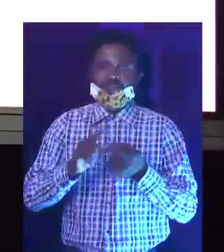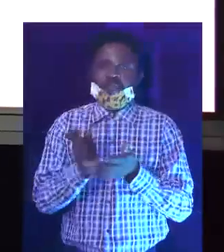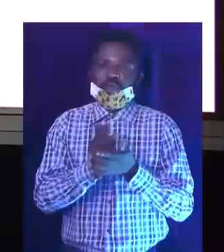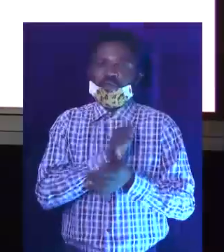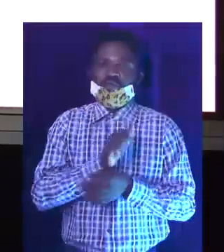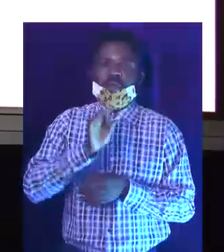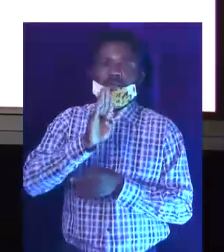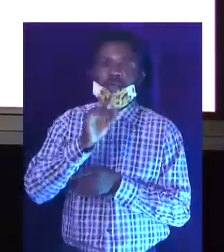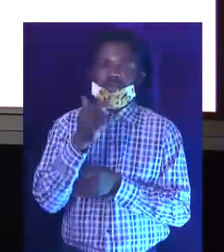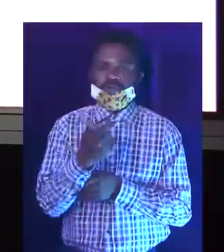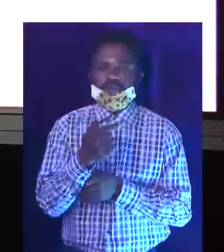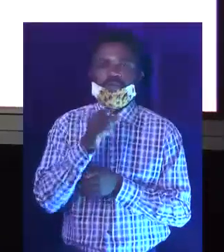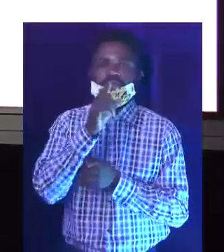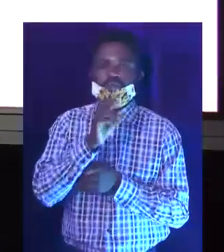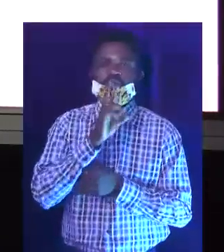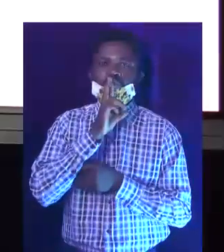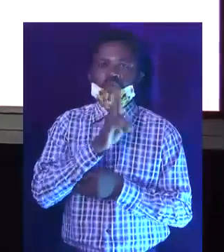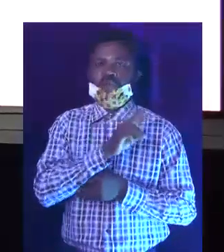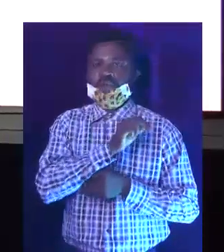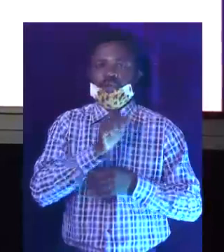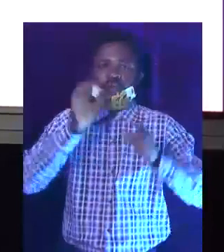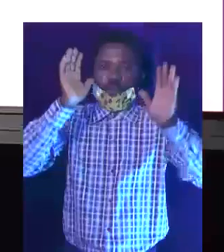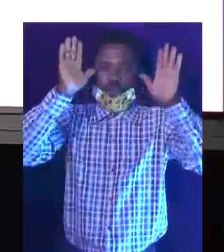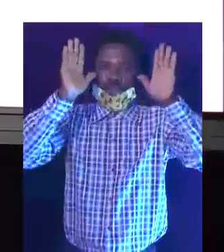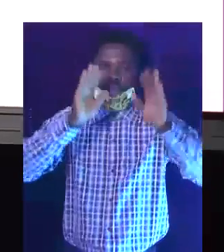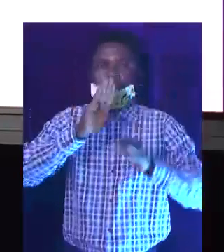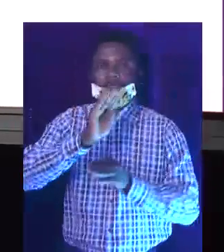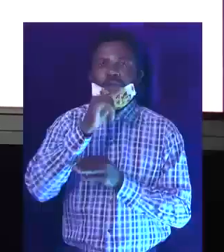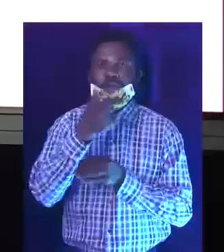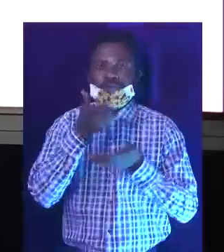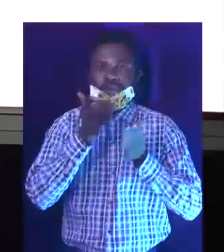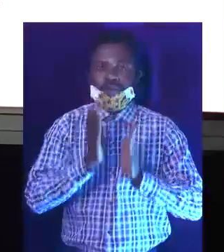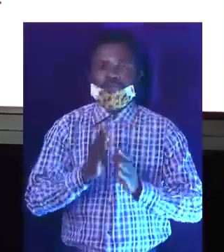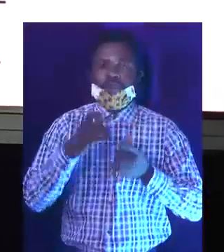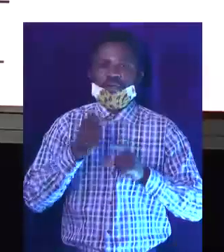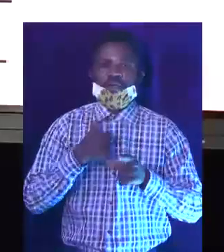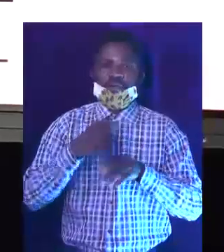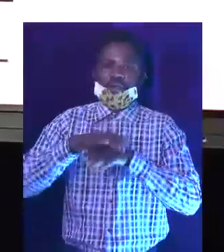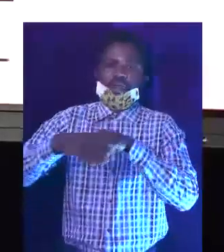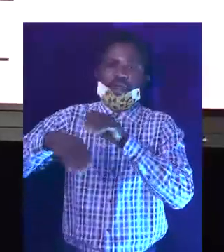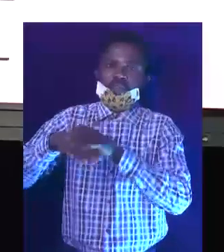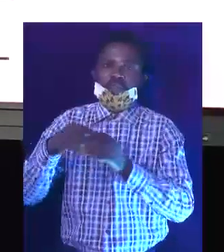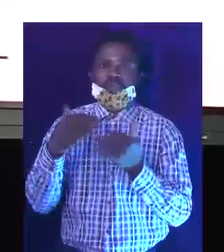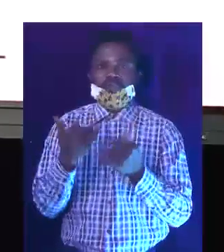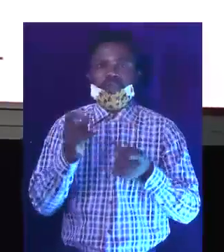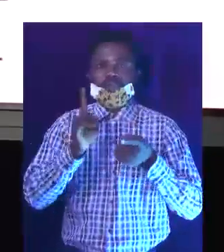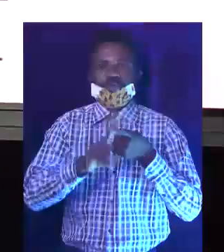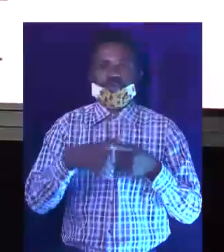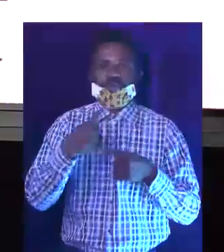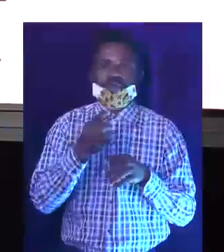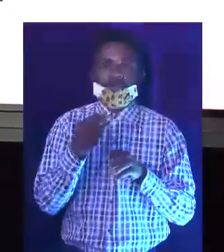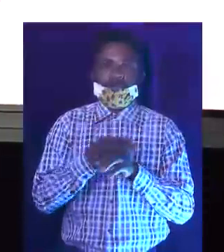a biography. You are wonderful biographers. Let me hand you over now to